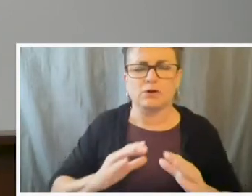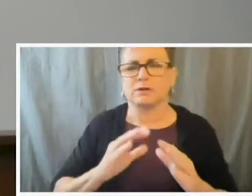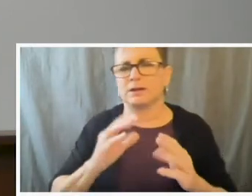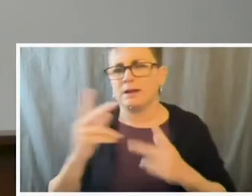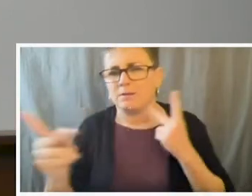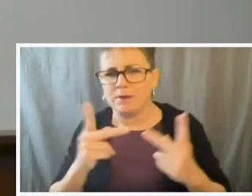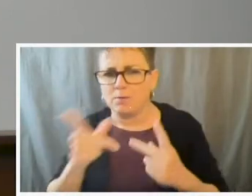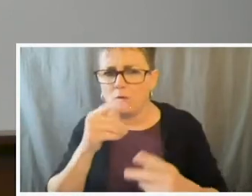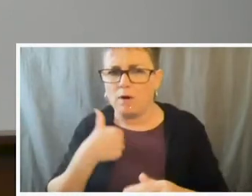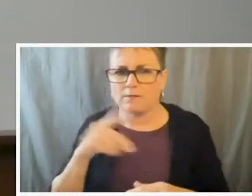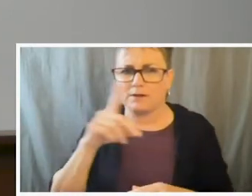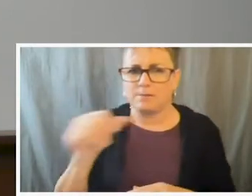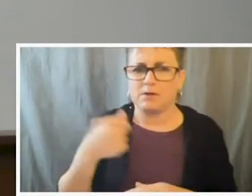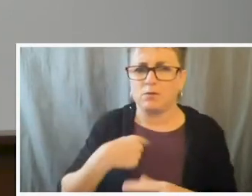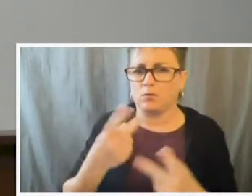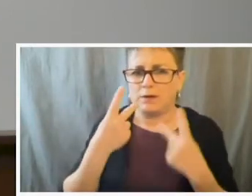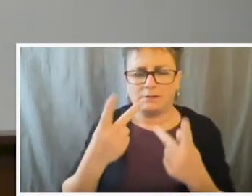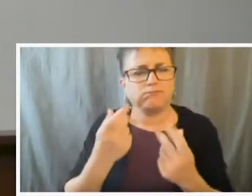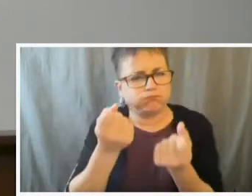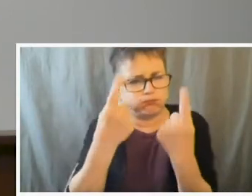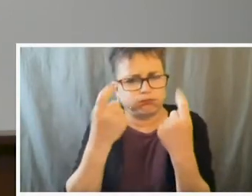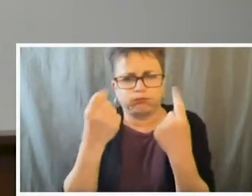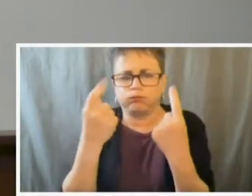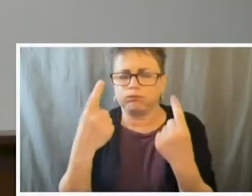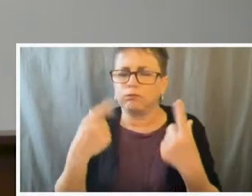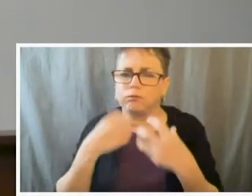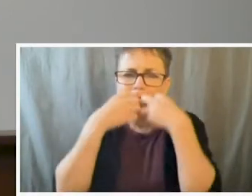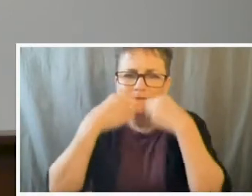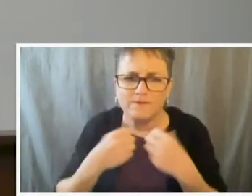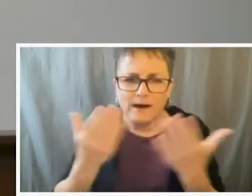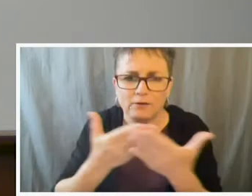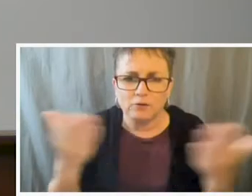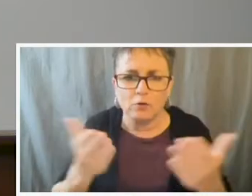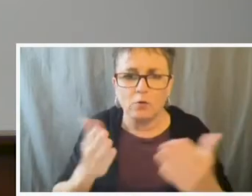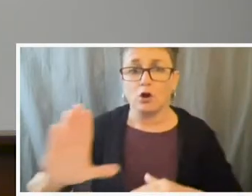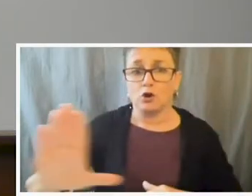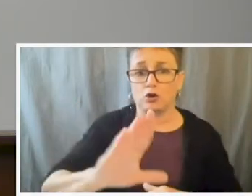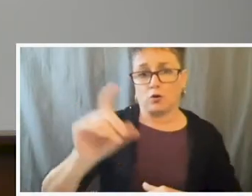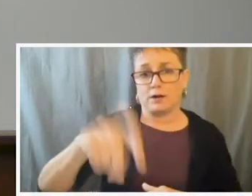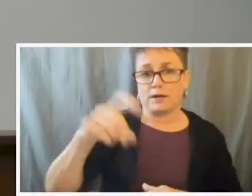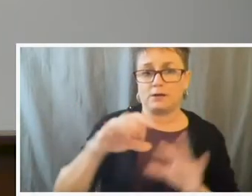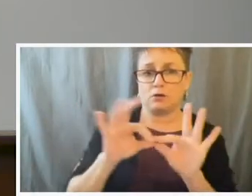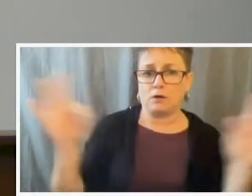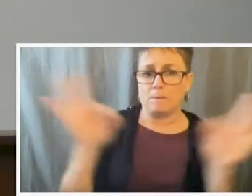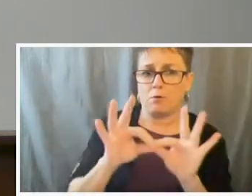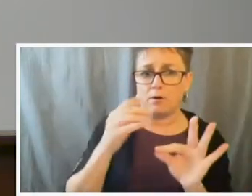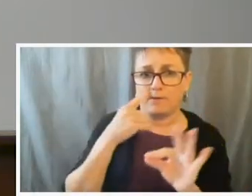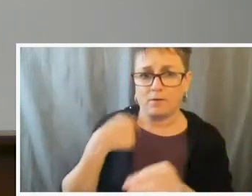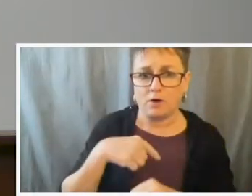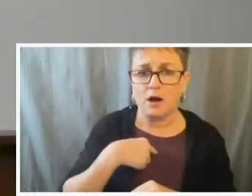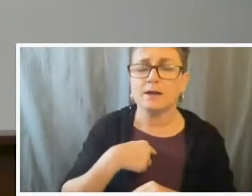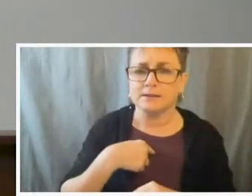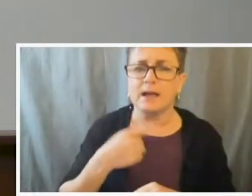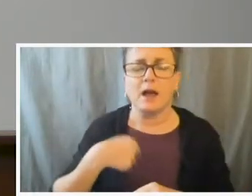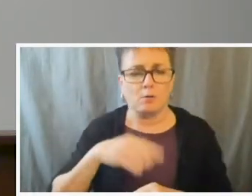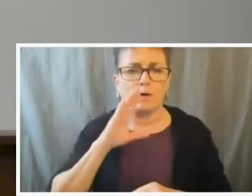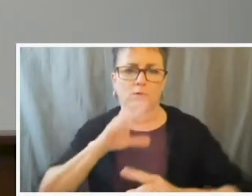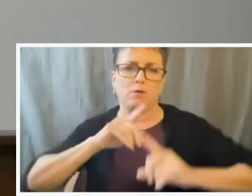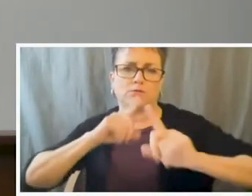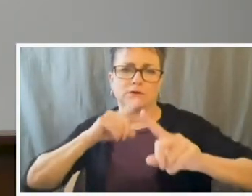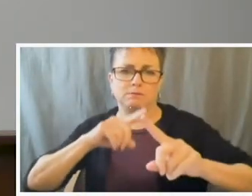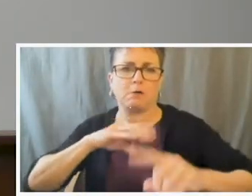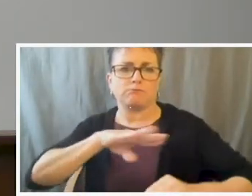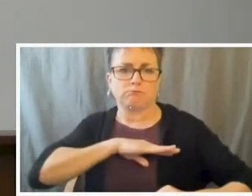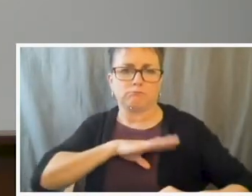you, your needs related to our services are important to us, and we see being responsive to those needs and exceeding your